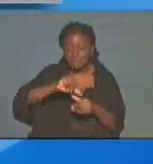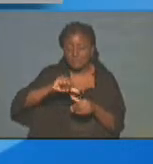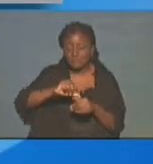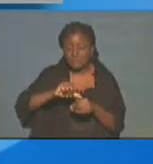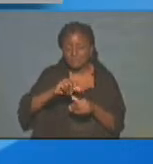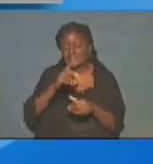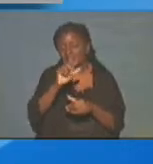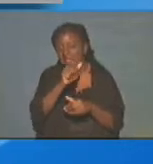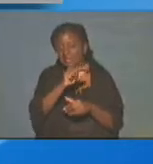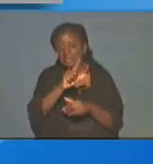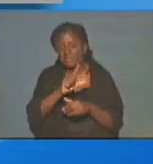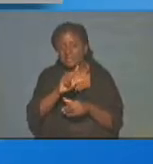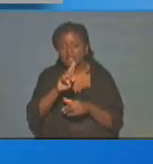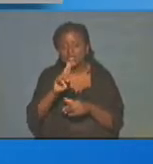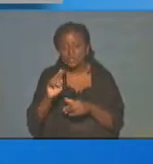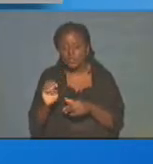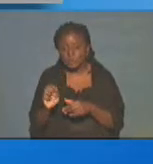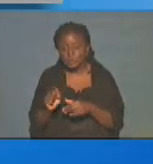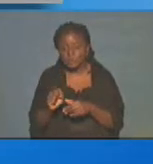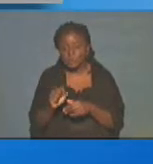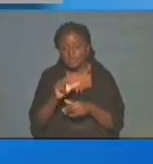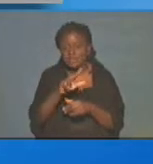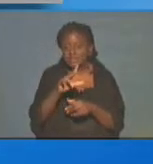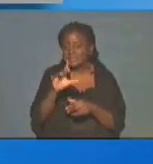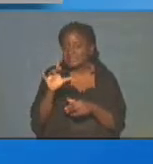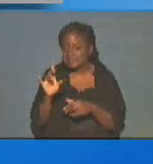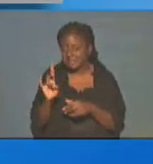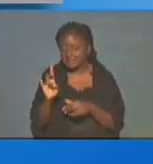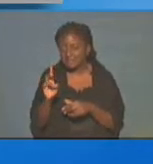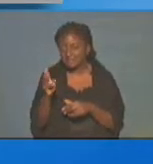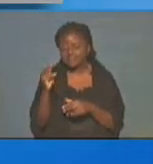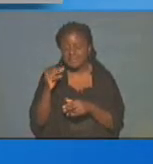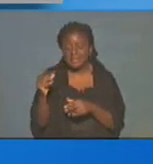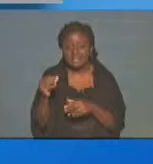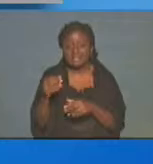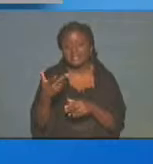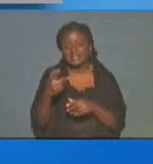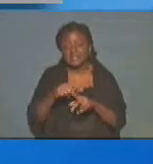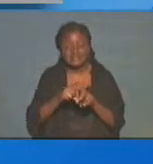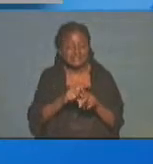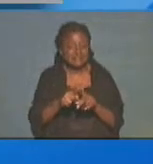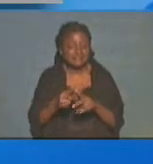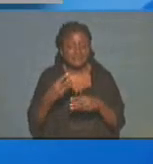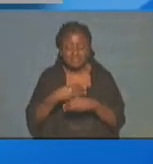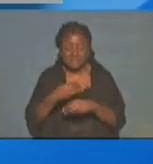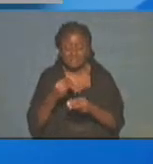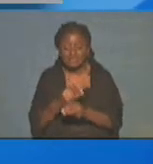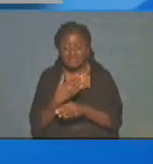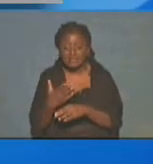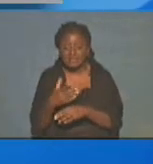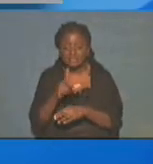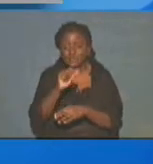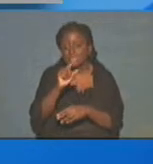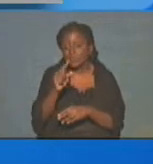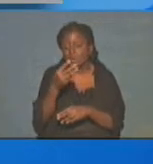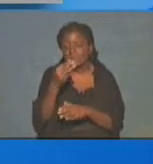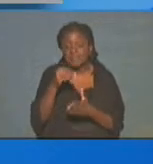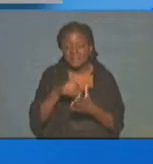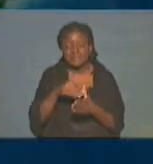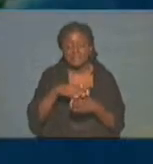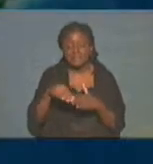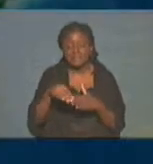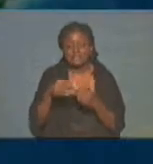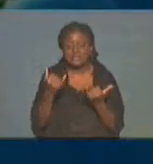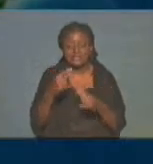at $37 million, and miscellaneous manufactured articles at $21 million. Now, time for the